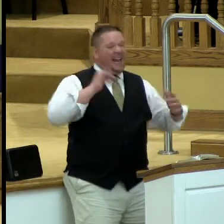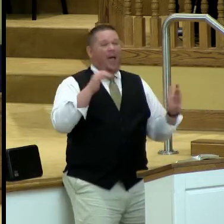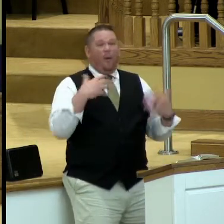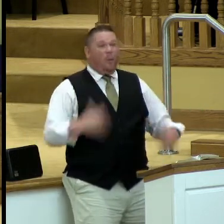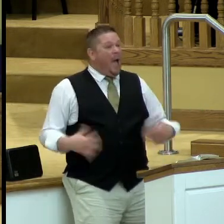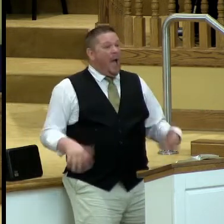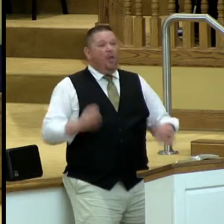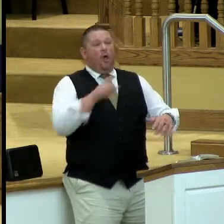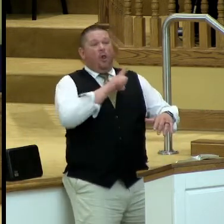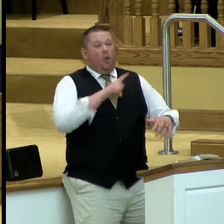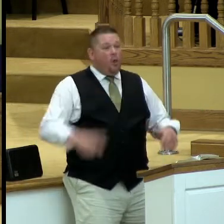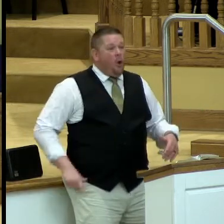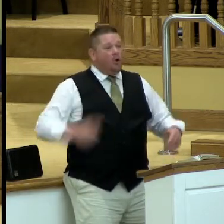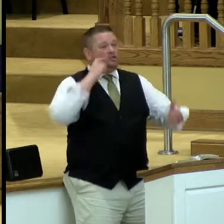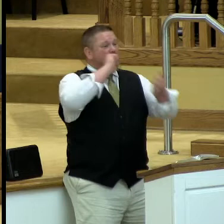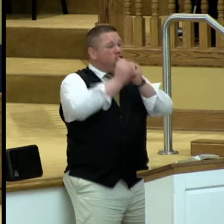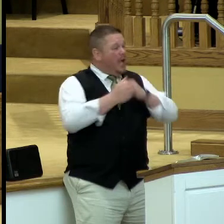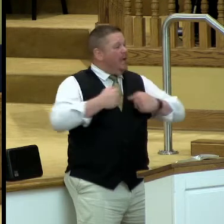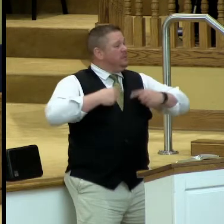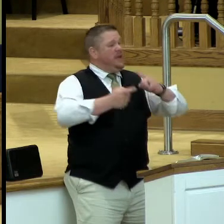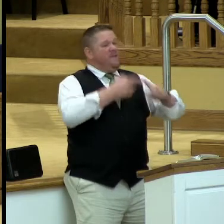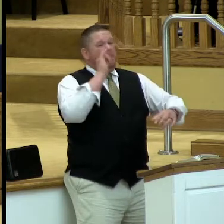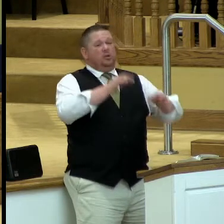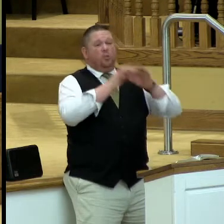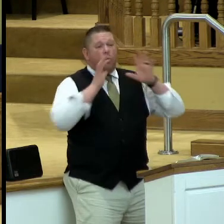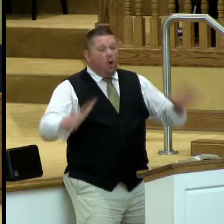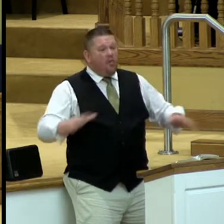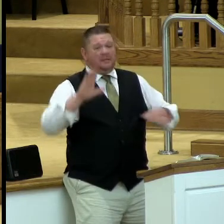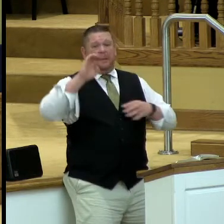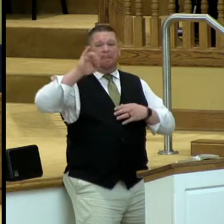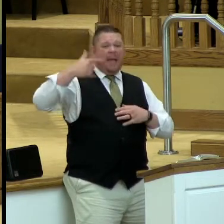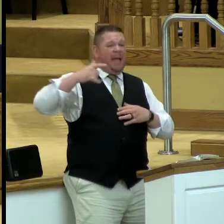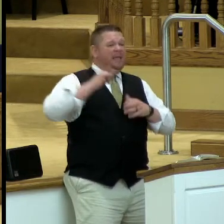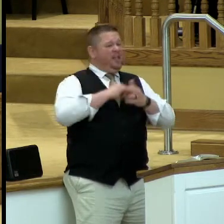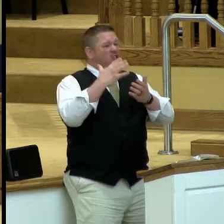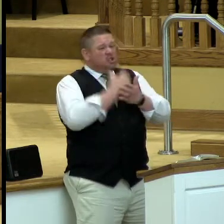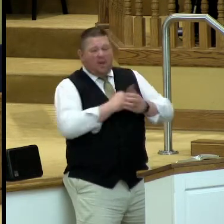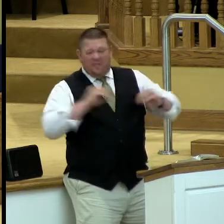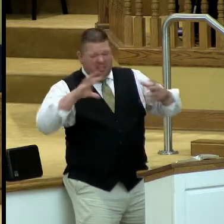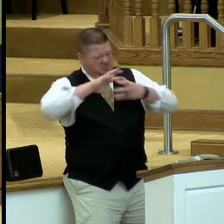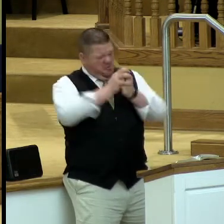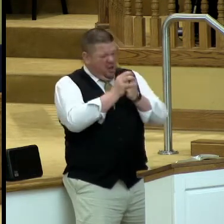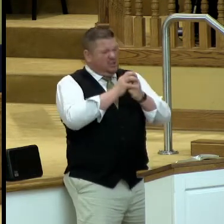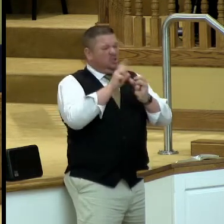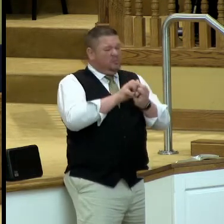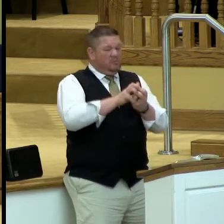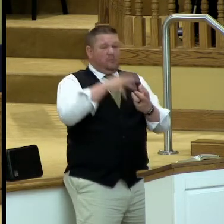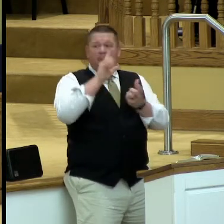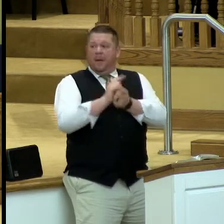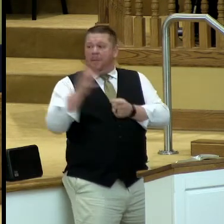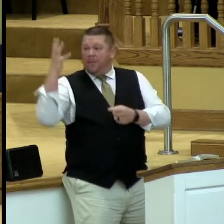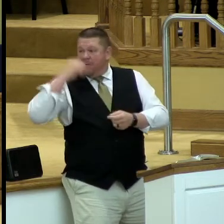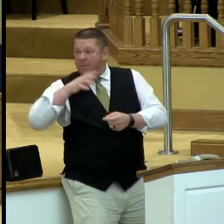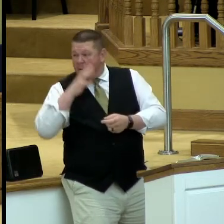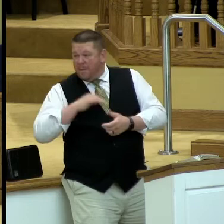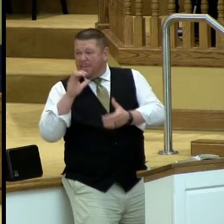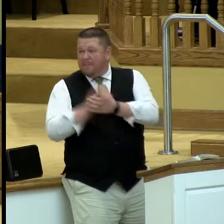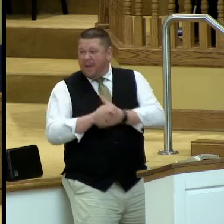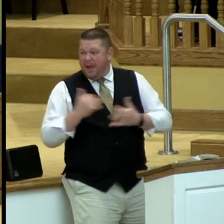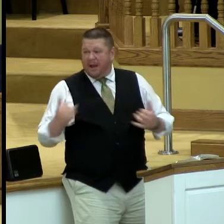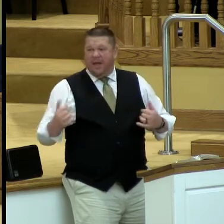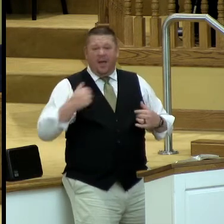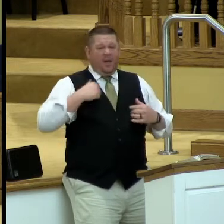excited. It's like, man, the Lord just changed me from this worthless being that deserved nothing, that met this gorgeous woman when he looked